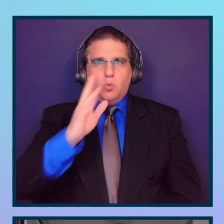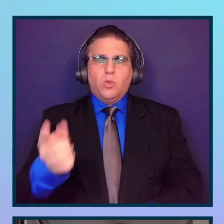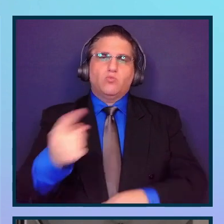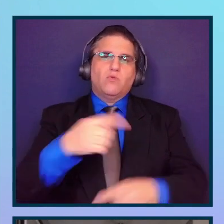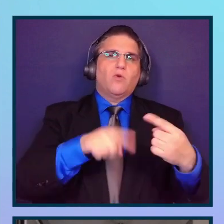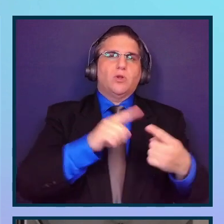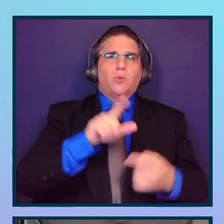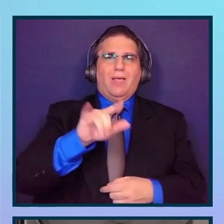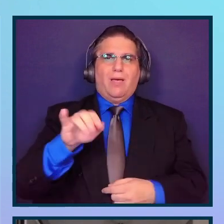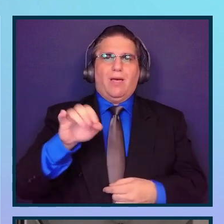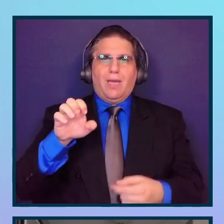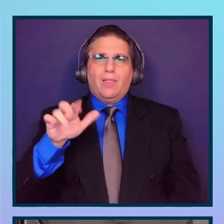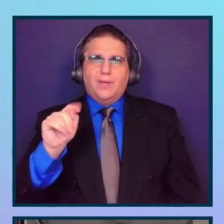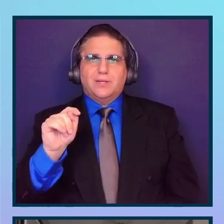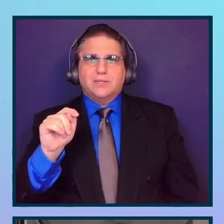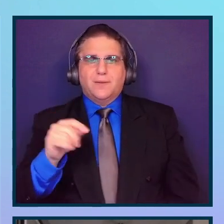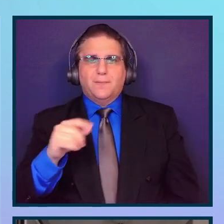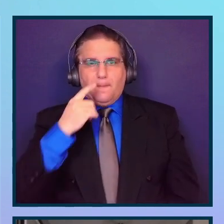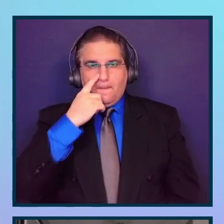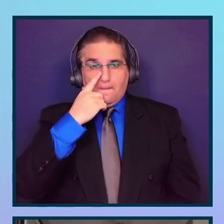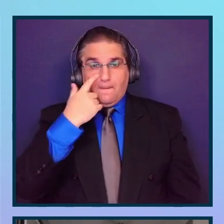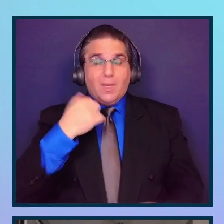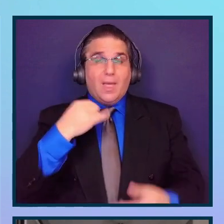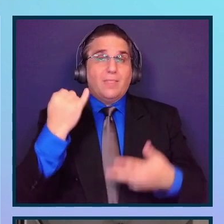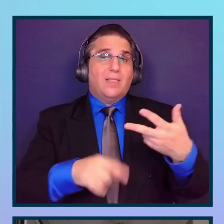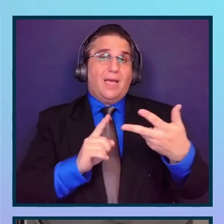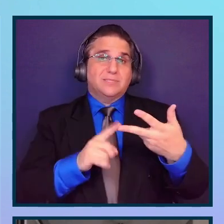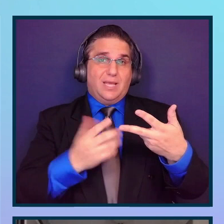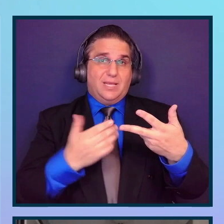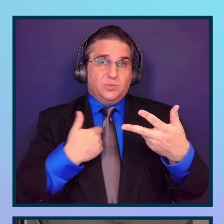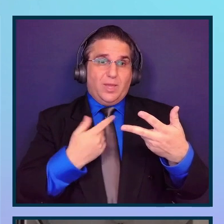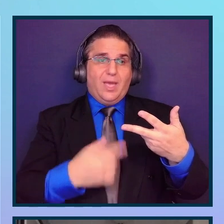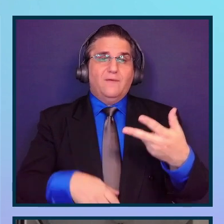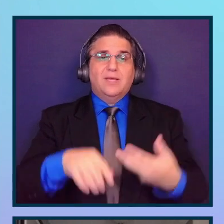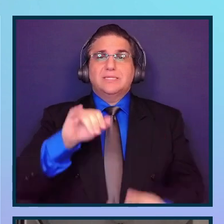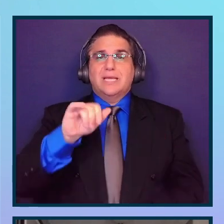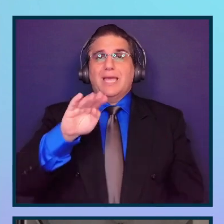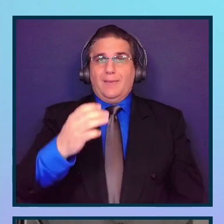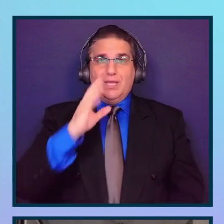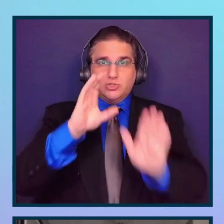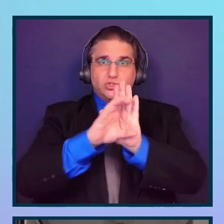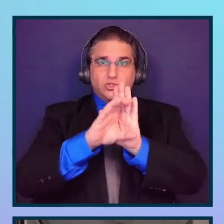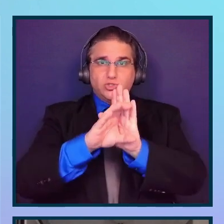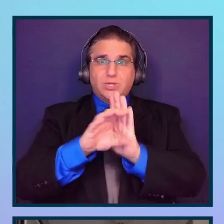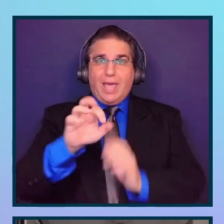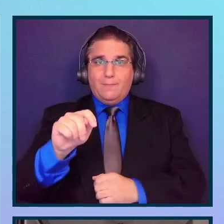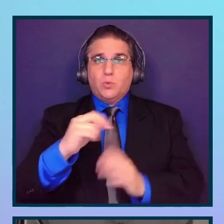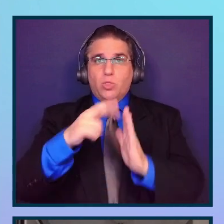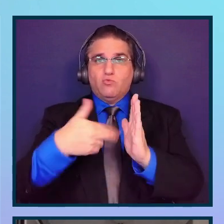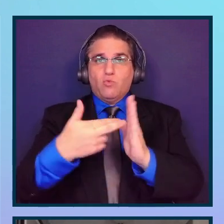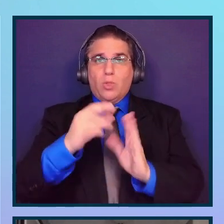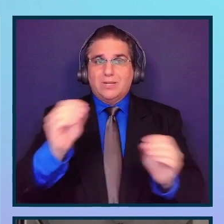an LI element. The last case we have is an image element with role none, which has an